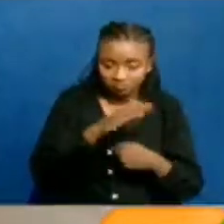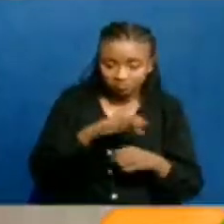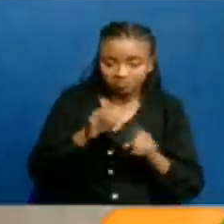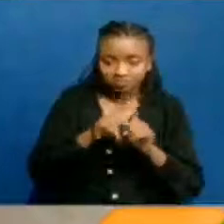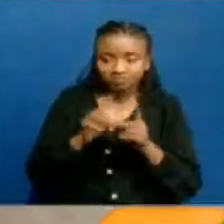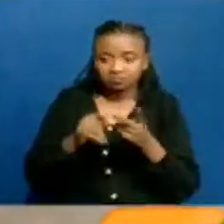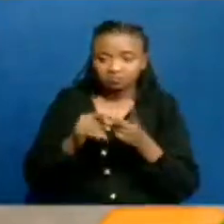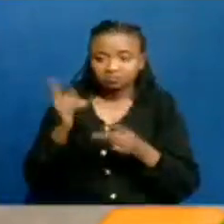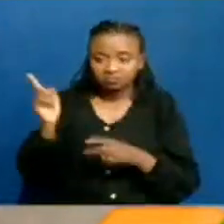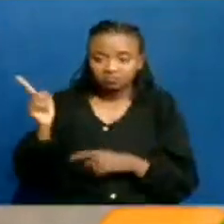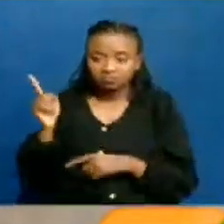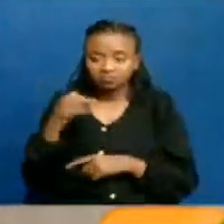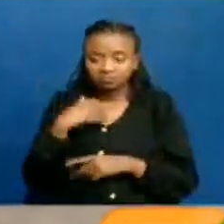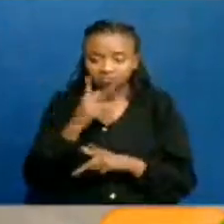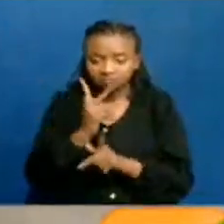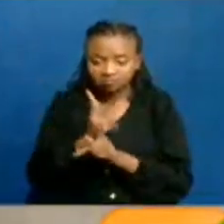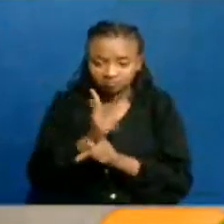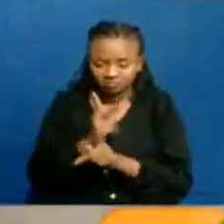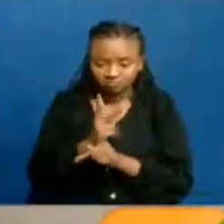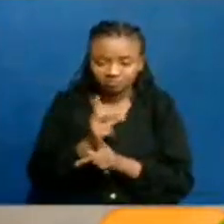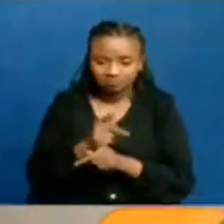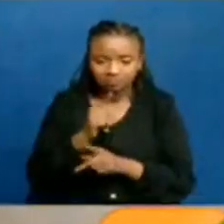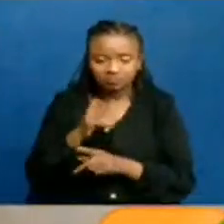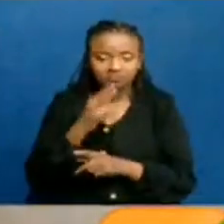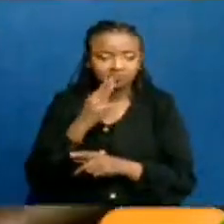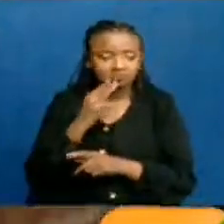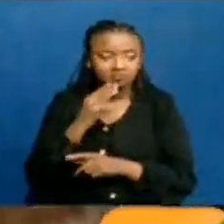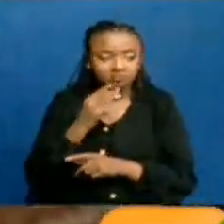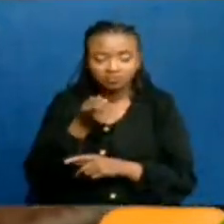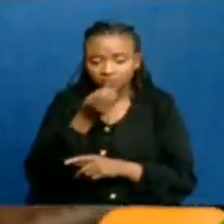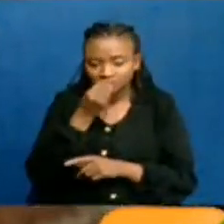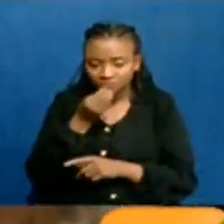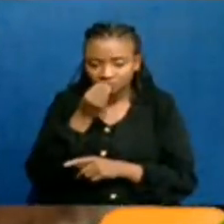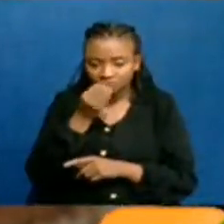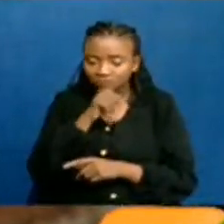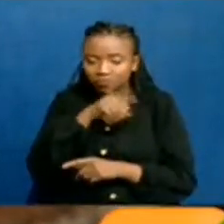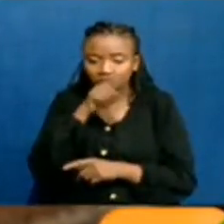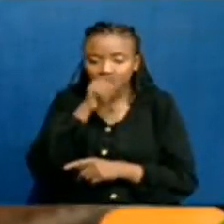powers this chicken brooder, keeping day-old chicks warm.